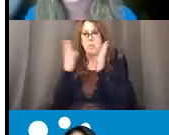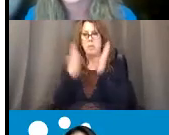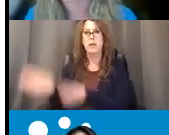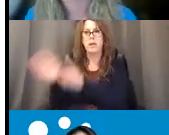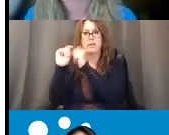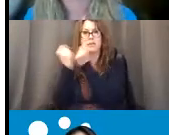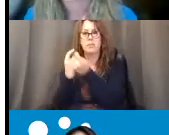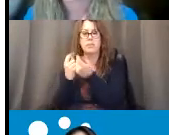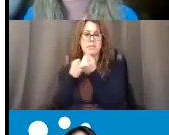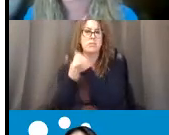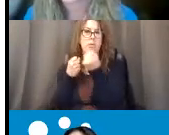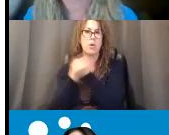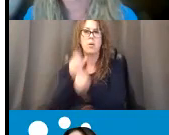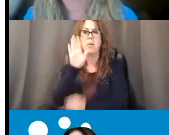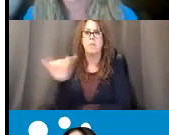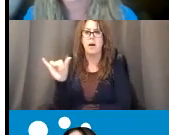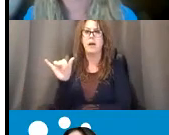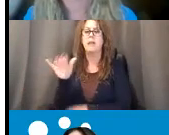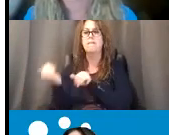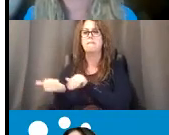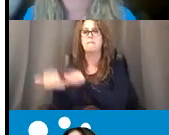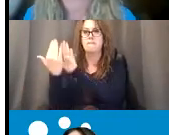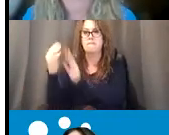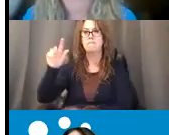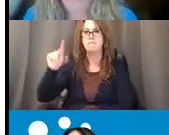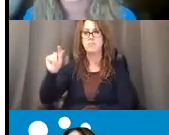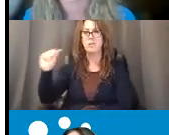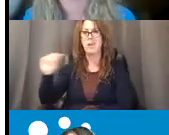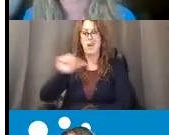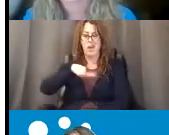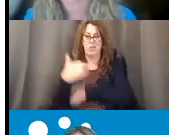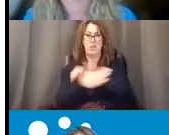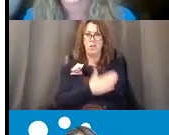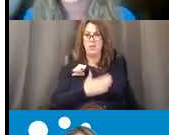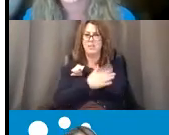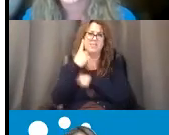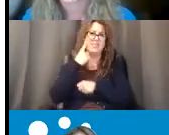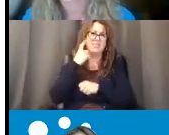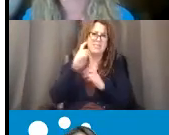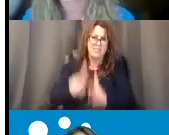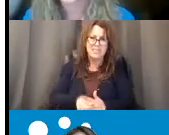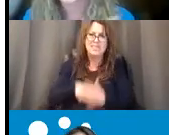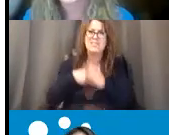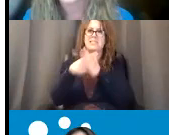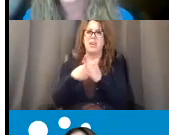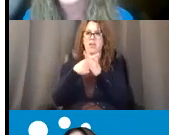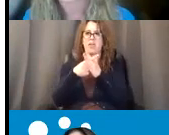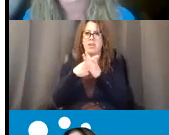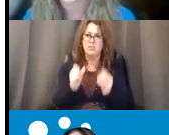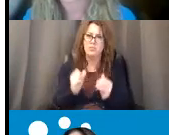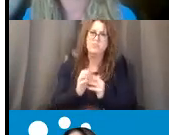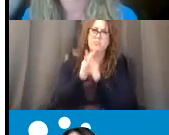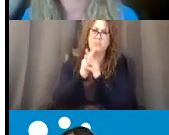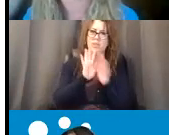Strategies TA. And other counties will just be starting to flex their prevention muscles. So the 4 pillars at